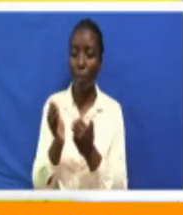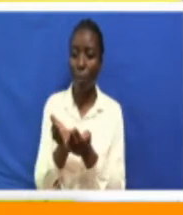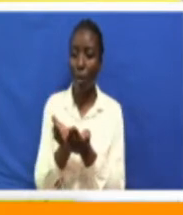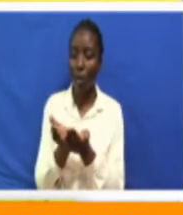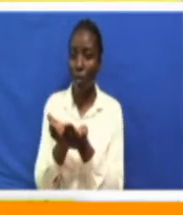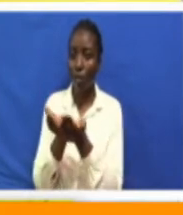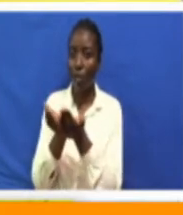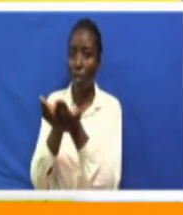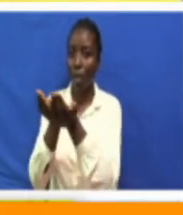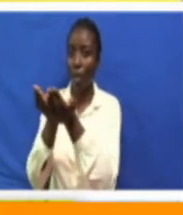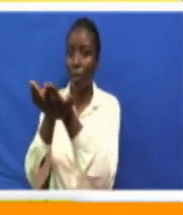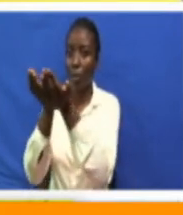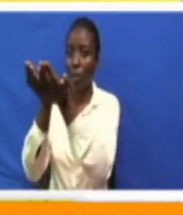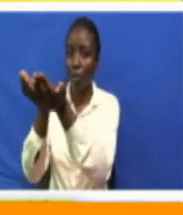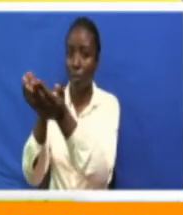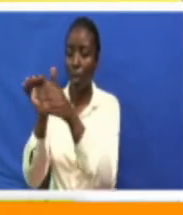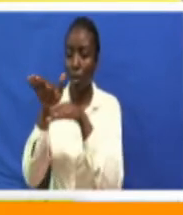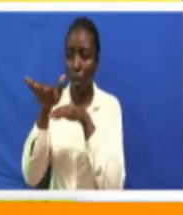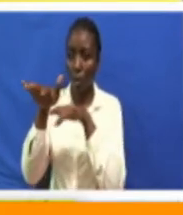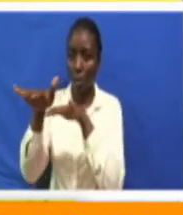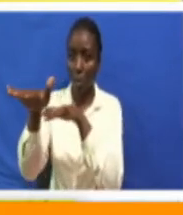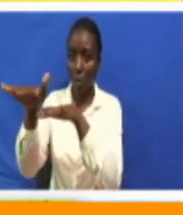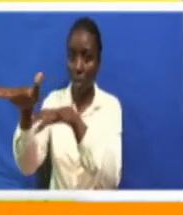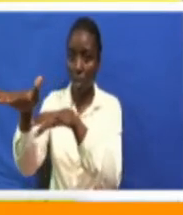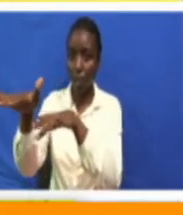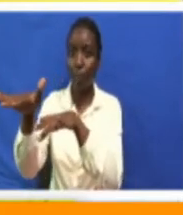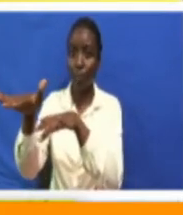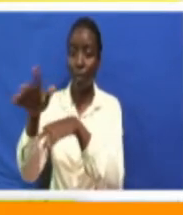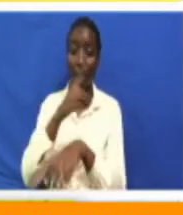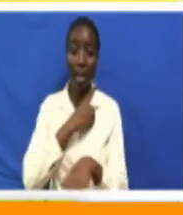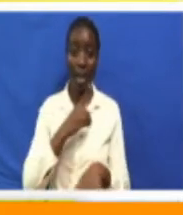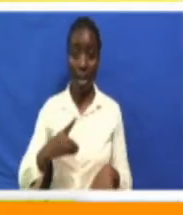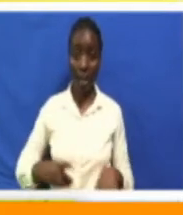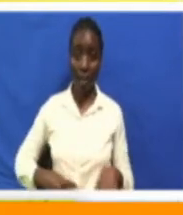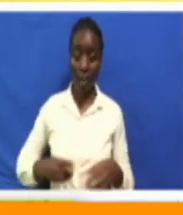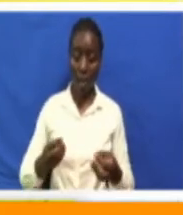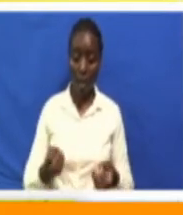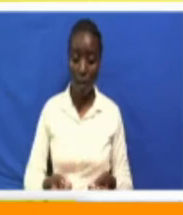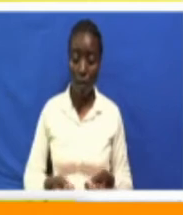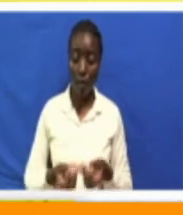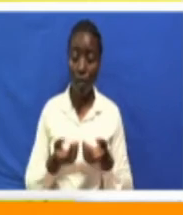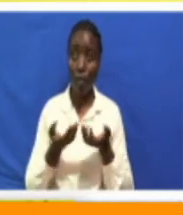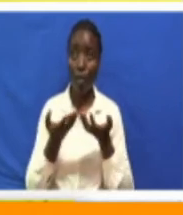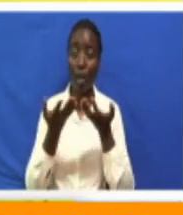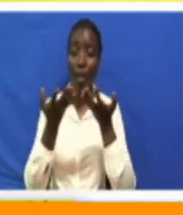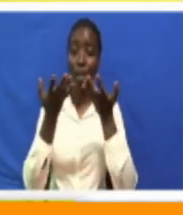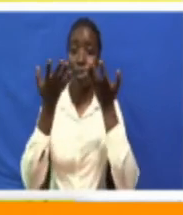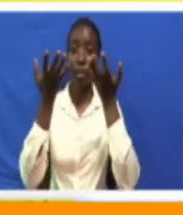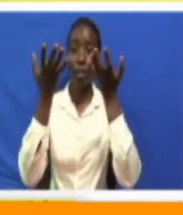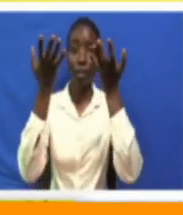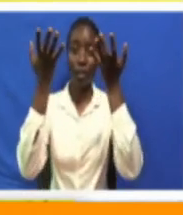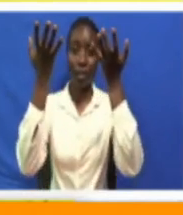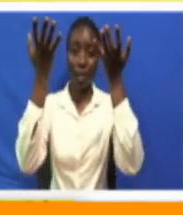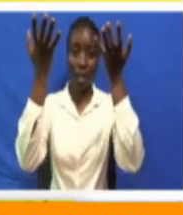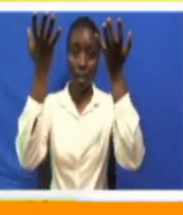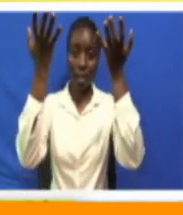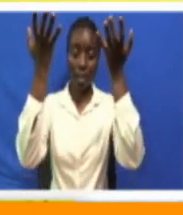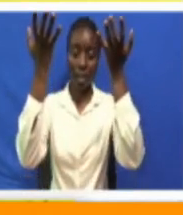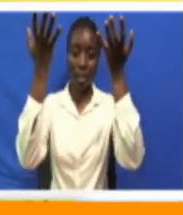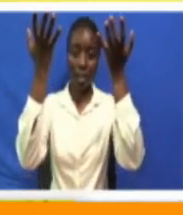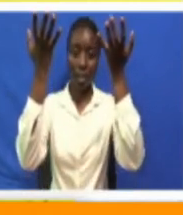with the ark David sacrificed an ox and a fattling